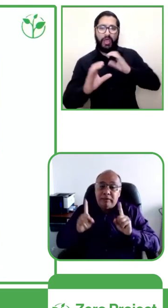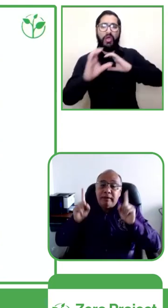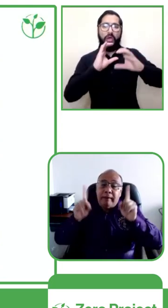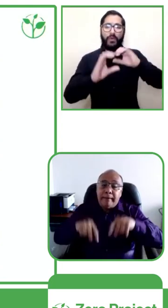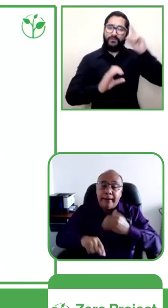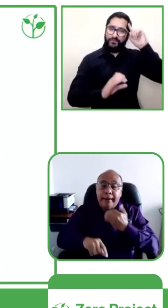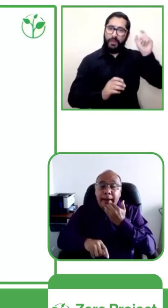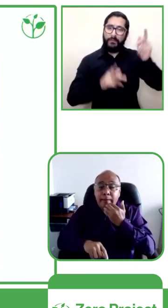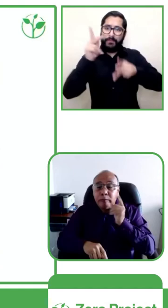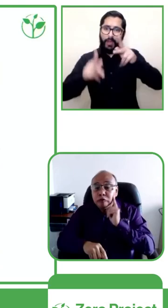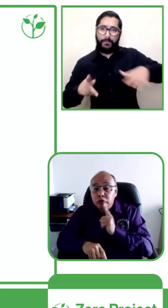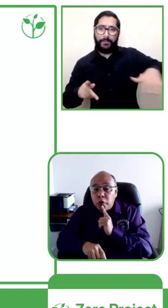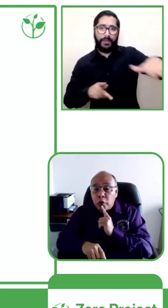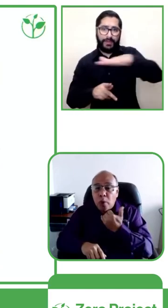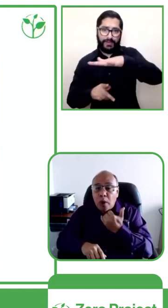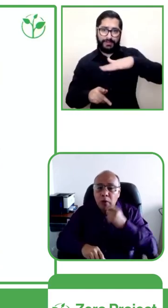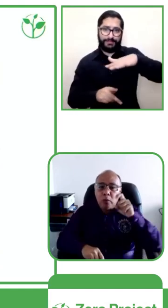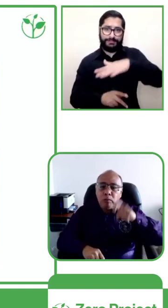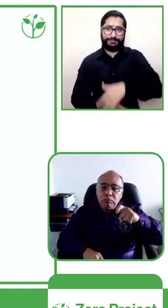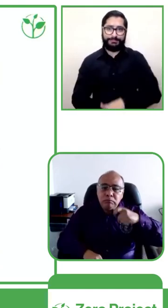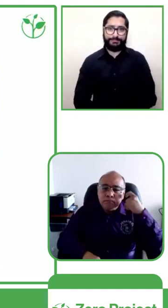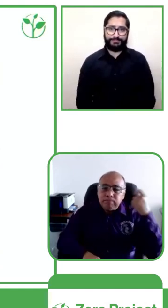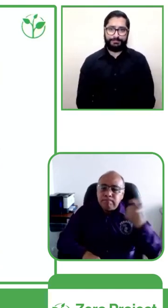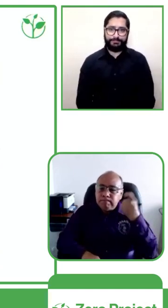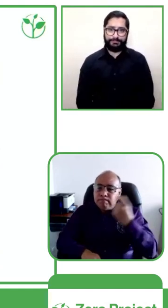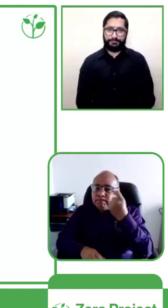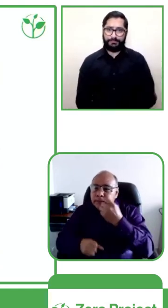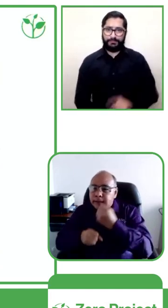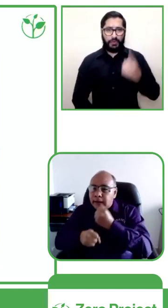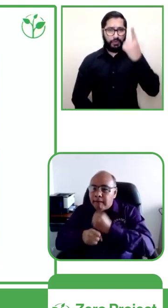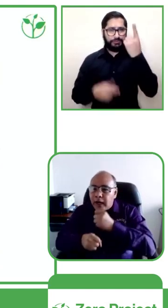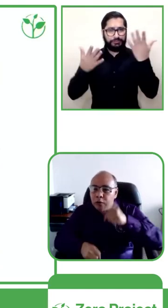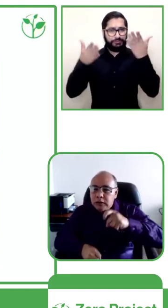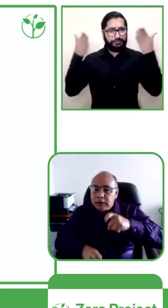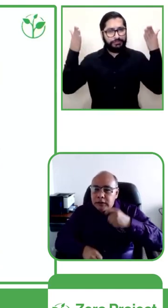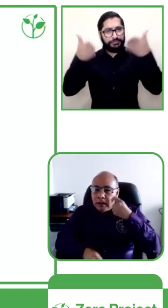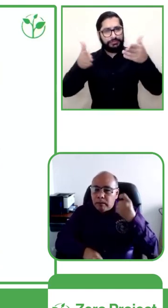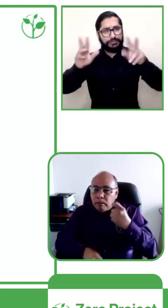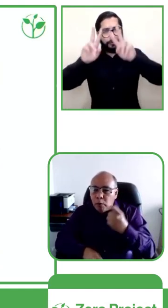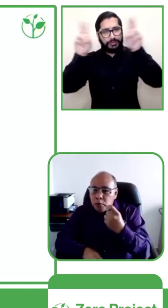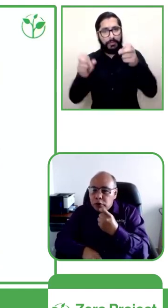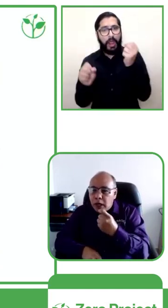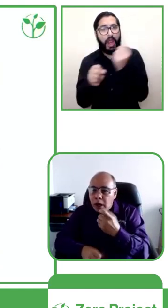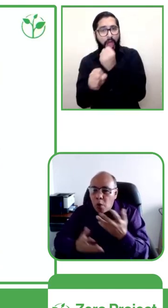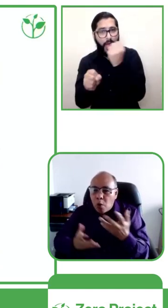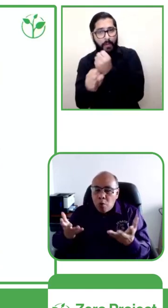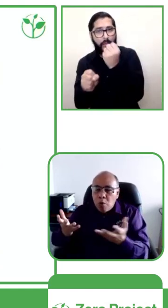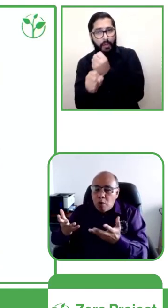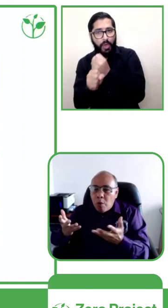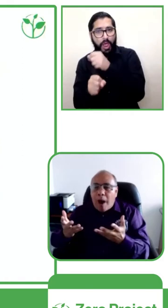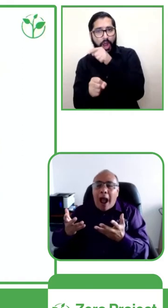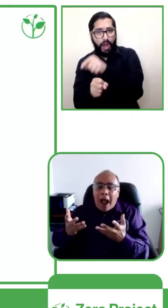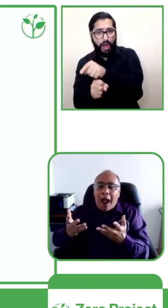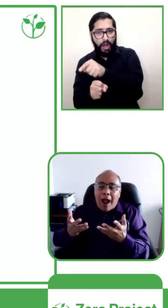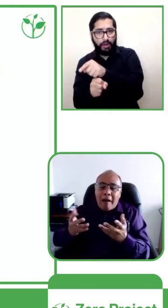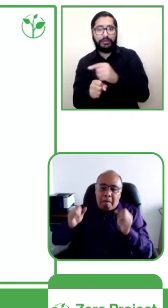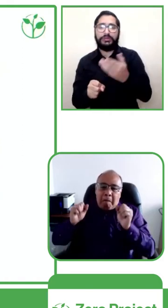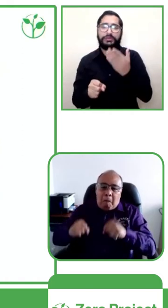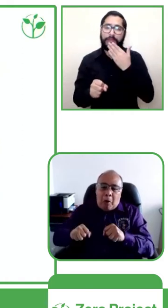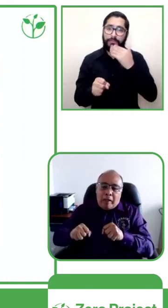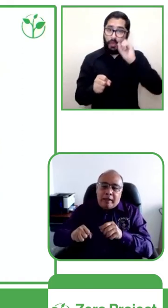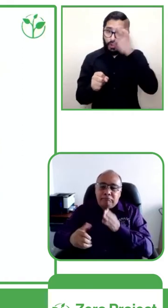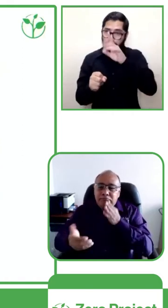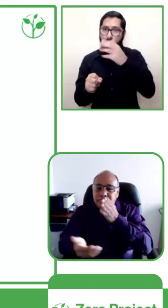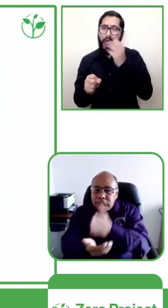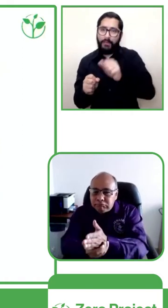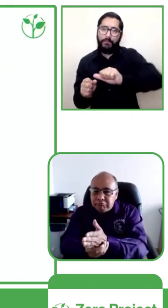the communication for deaf people, not only in working environments, but for instance, there are people who